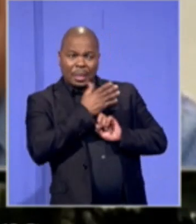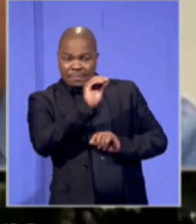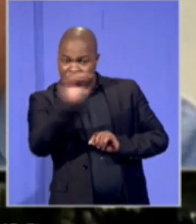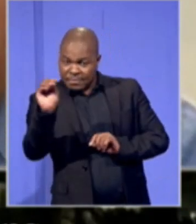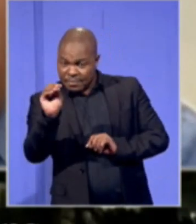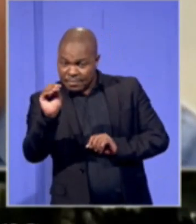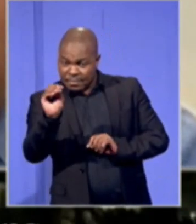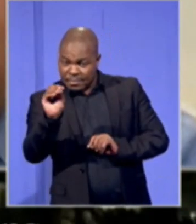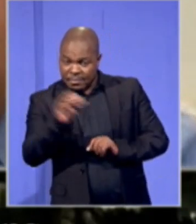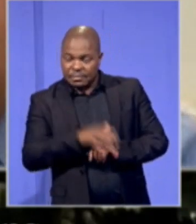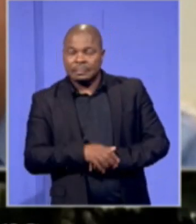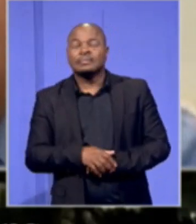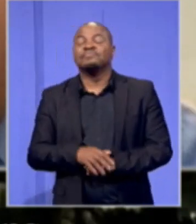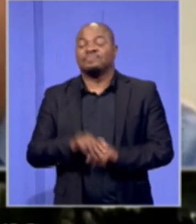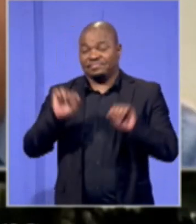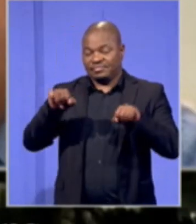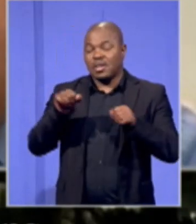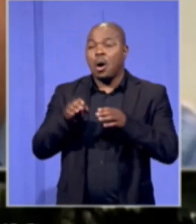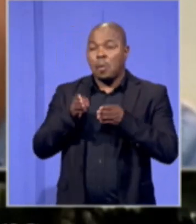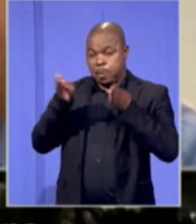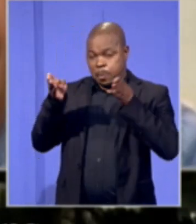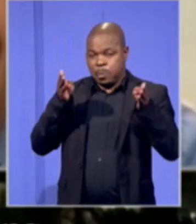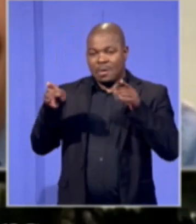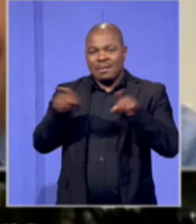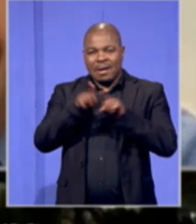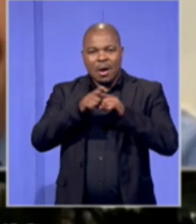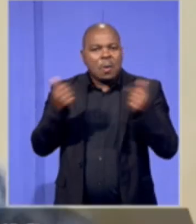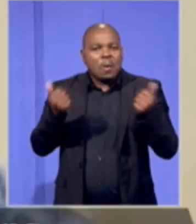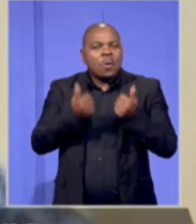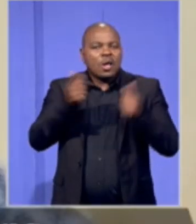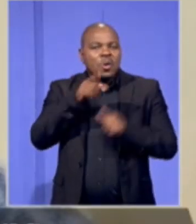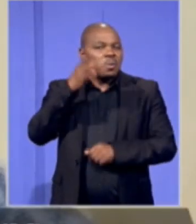Ba teng o sontso utlwa